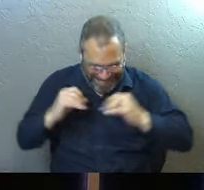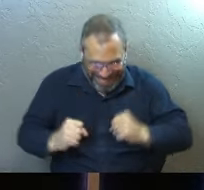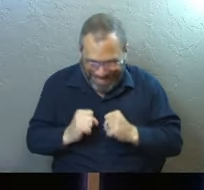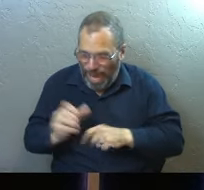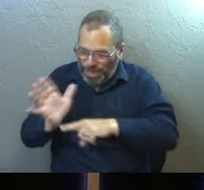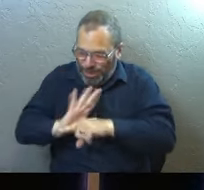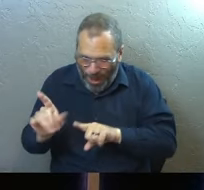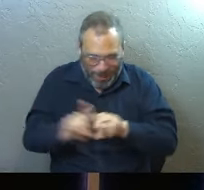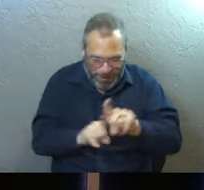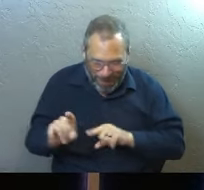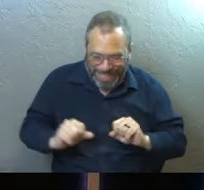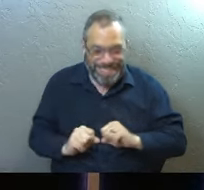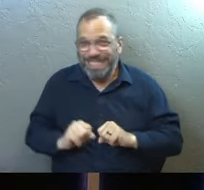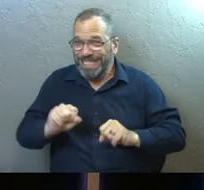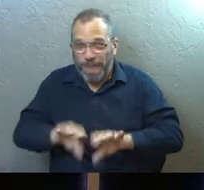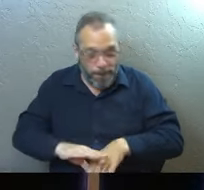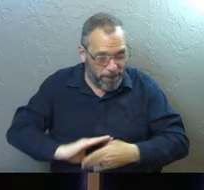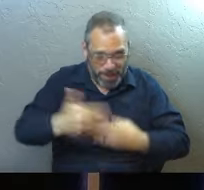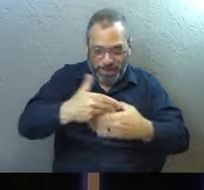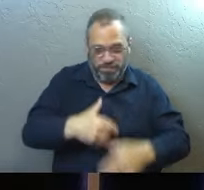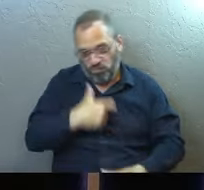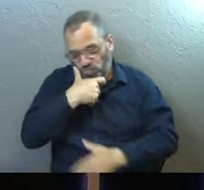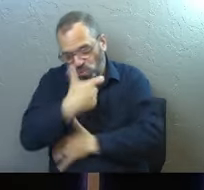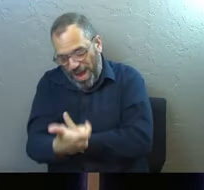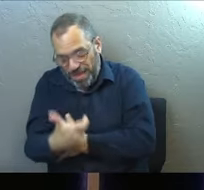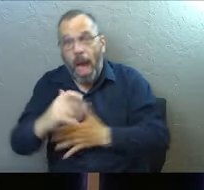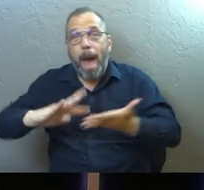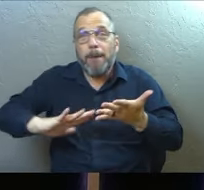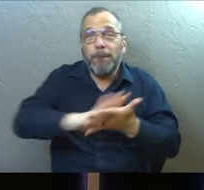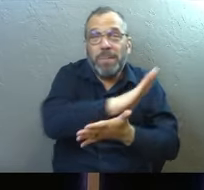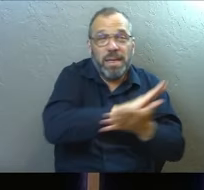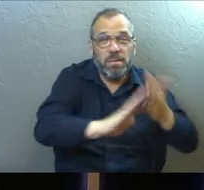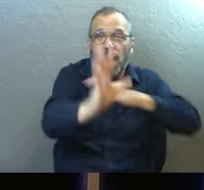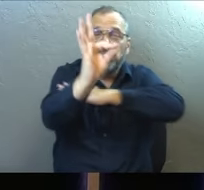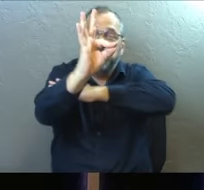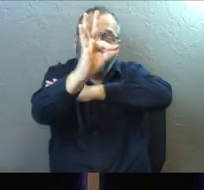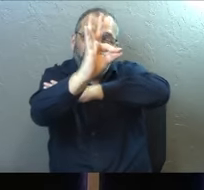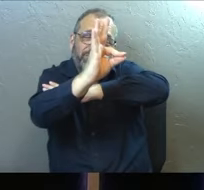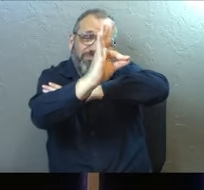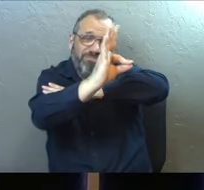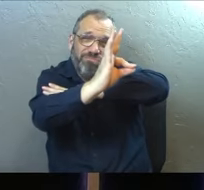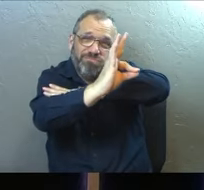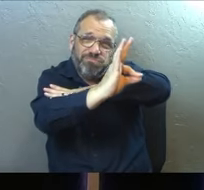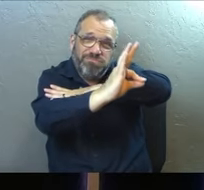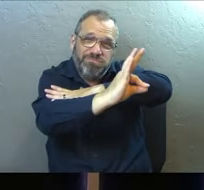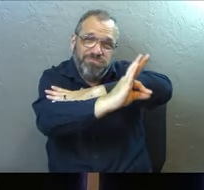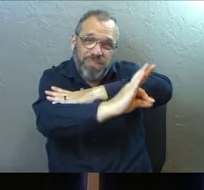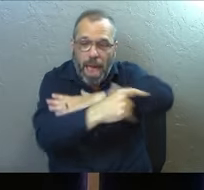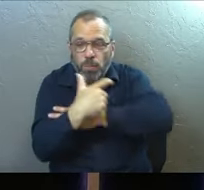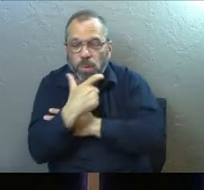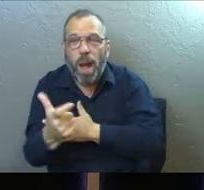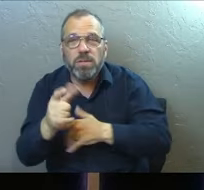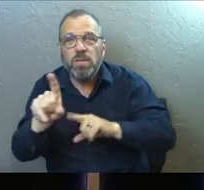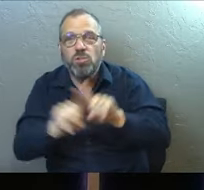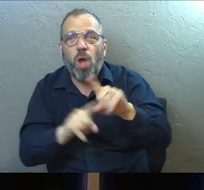okay? And like, she opened Star Wars and we sat there on this beach while the sunset in Sydney and we watched Star Wars on her